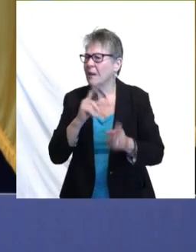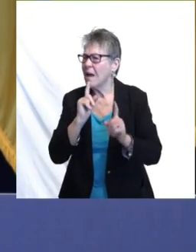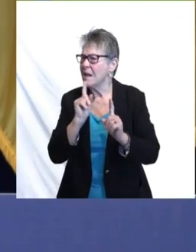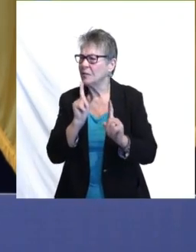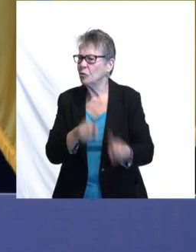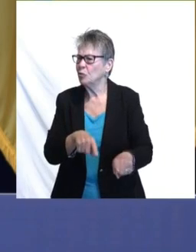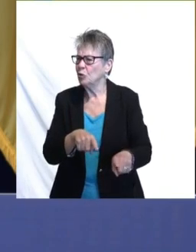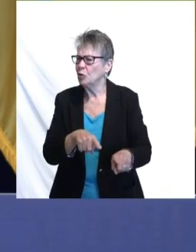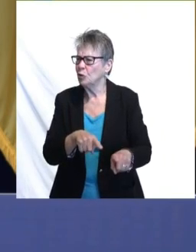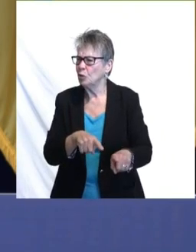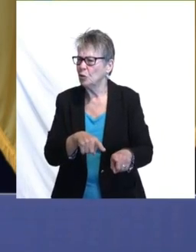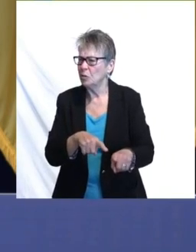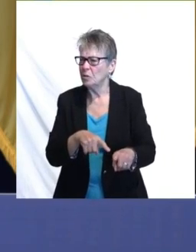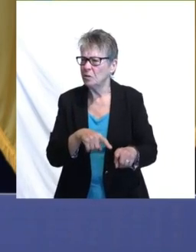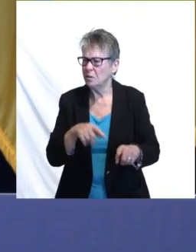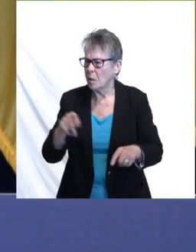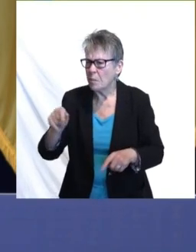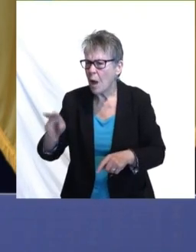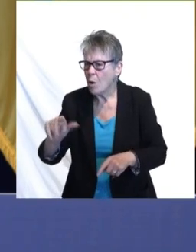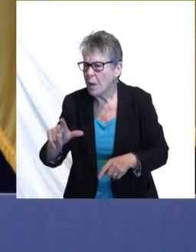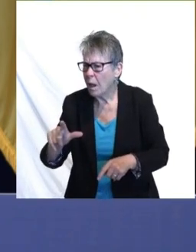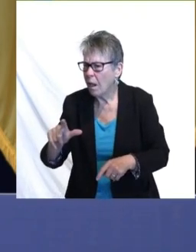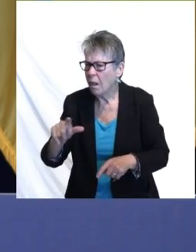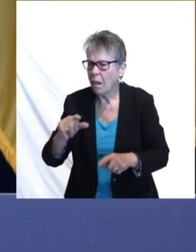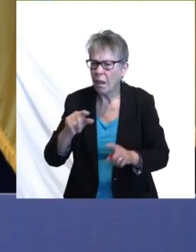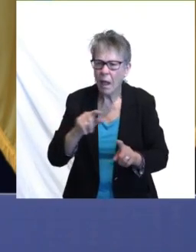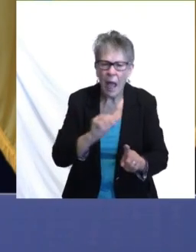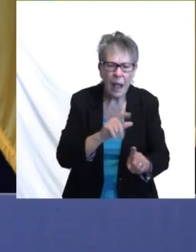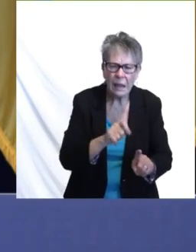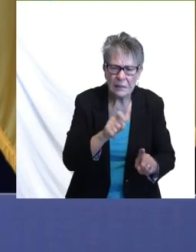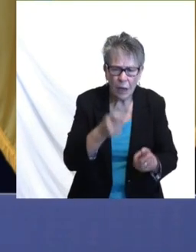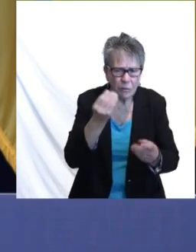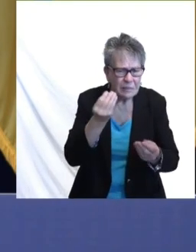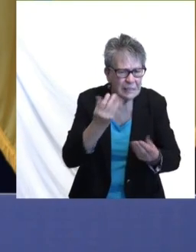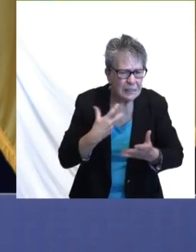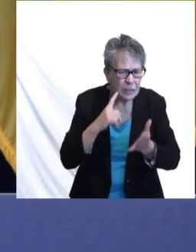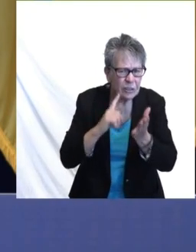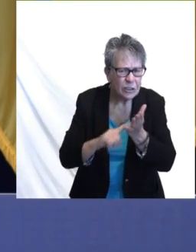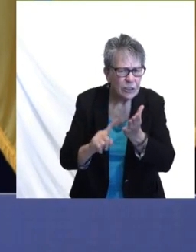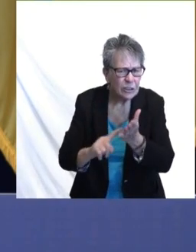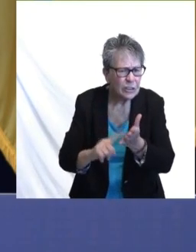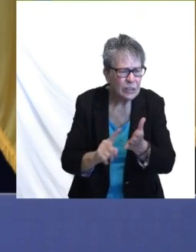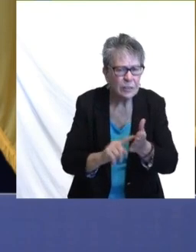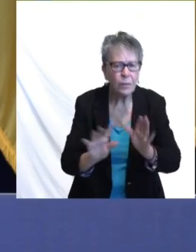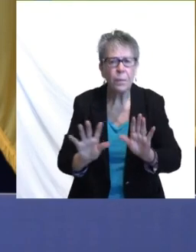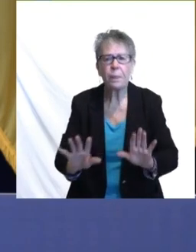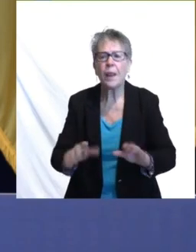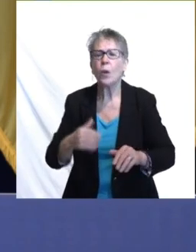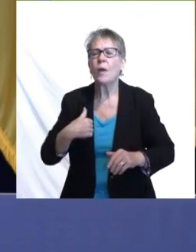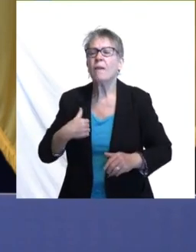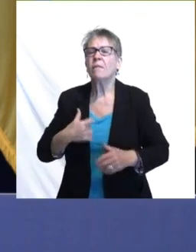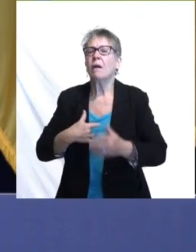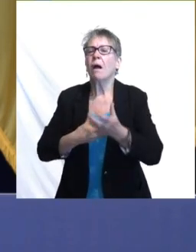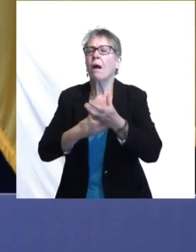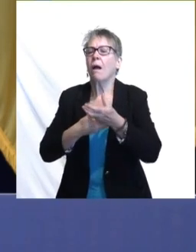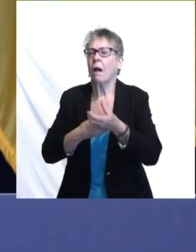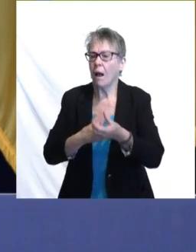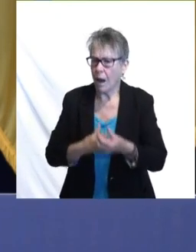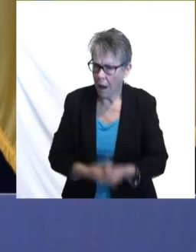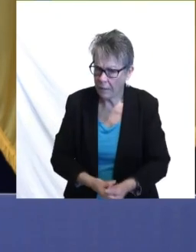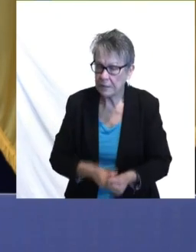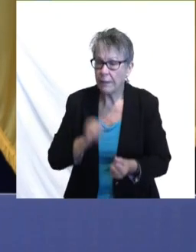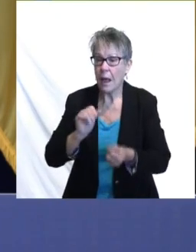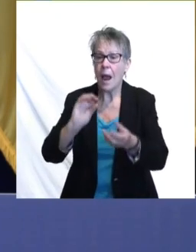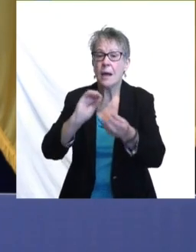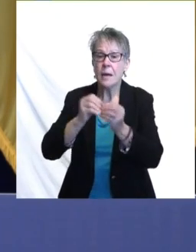corrects me or Alex. Alex, can we follow up on the specifics? We're quite confident, Brent, in the gross numbers that we're reporting